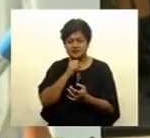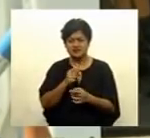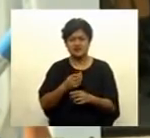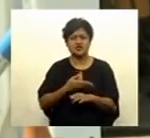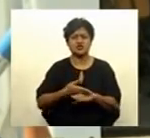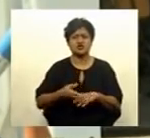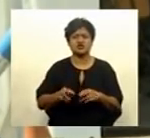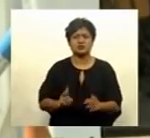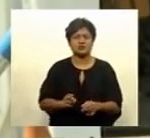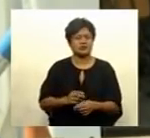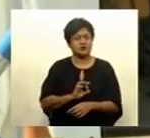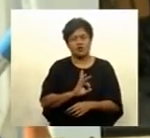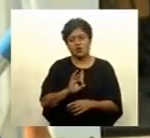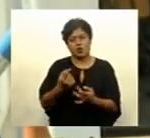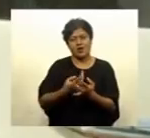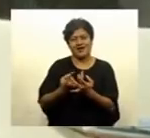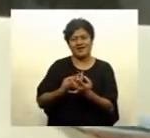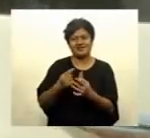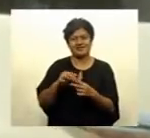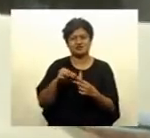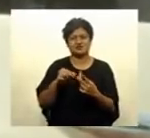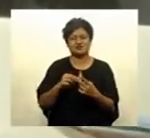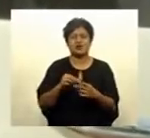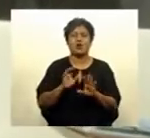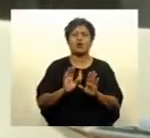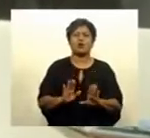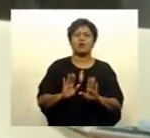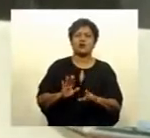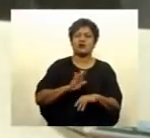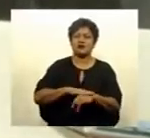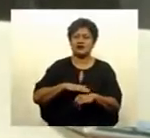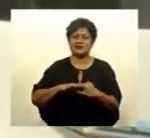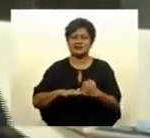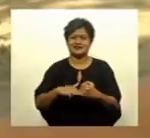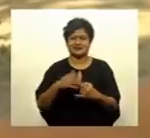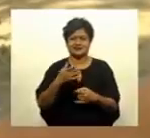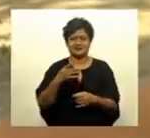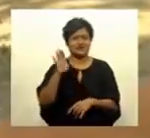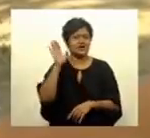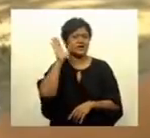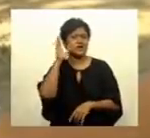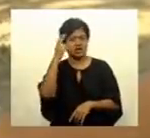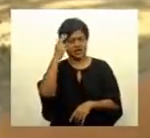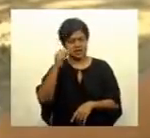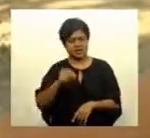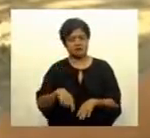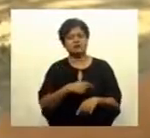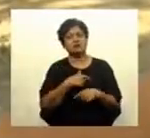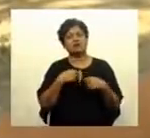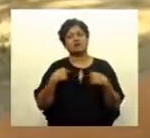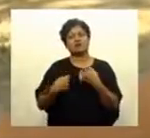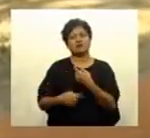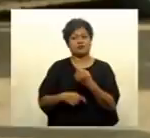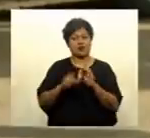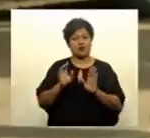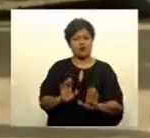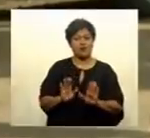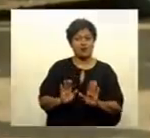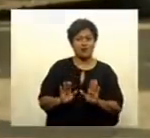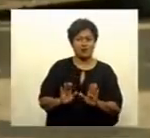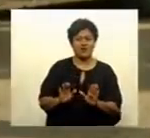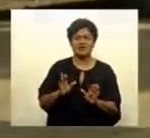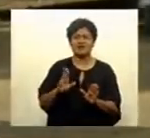no other choice but to wait until officers call him up for exchange. I am waiting to receive a parcel